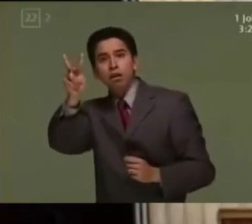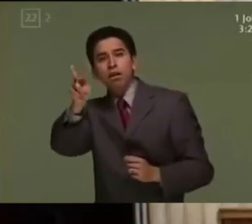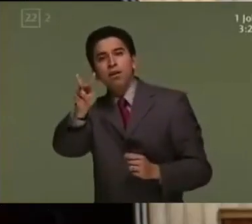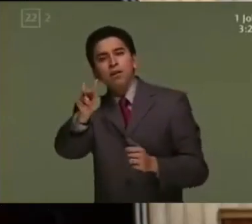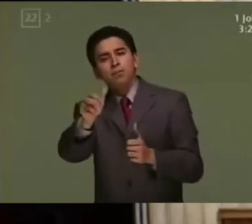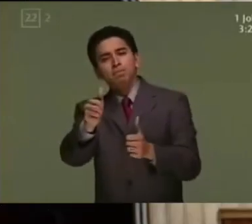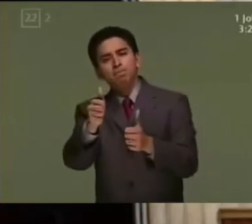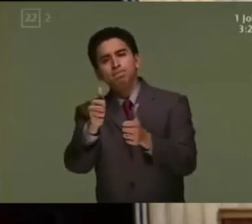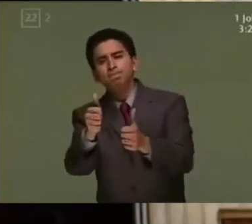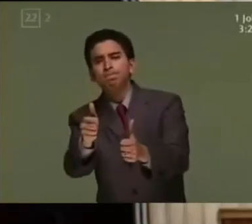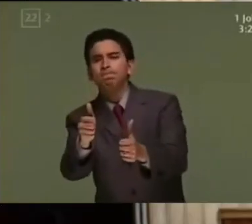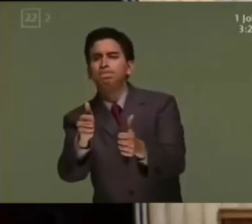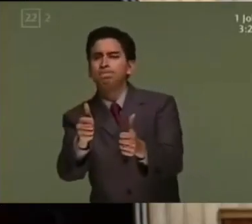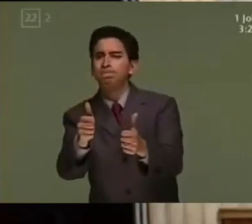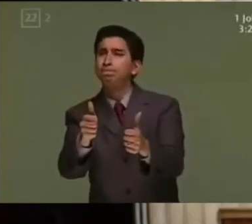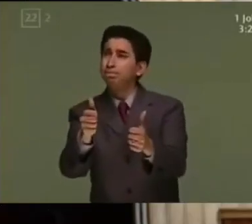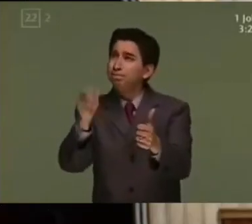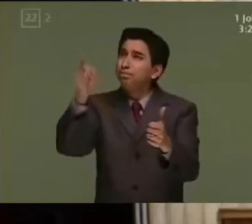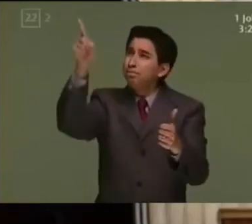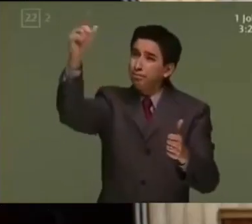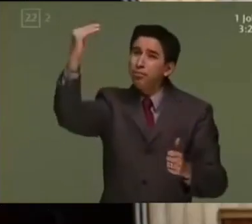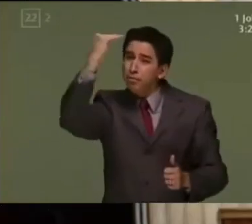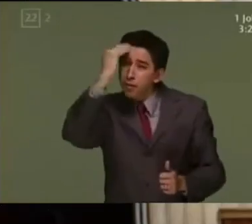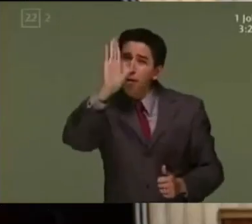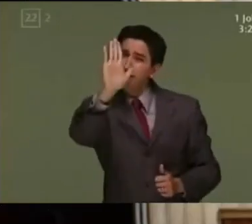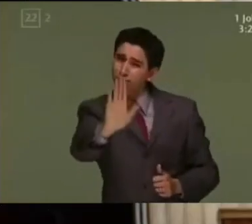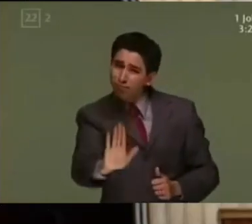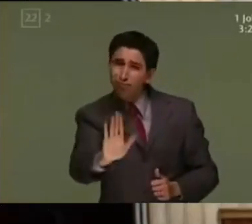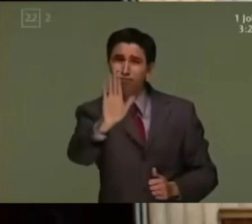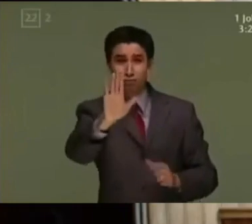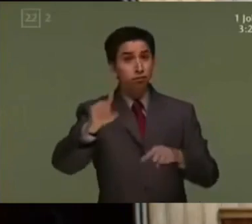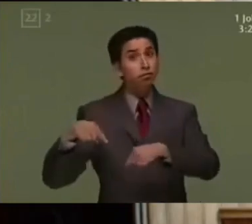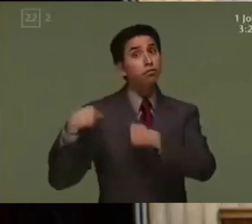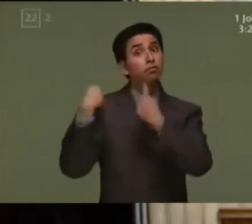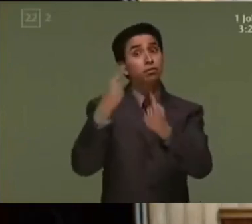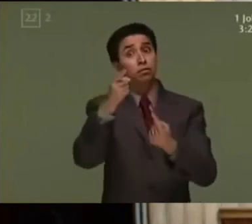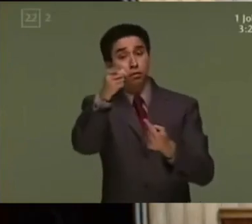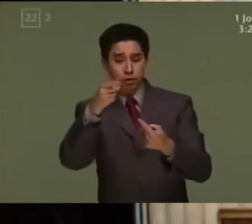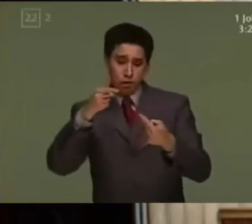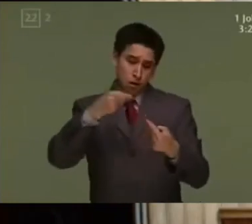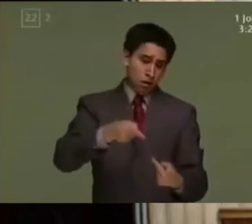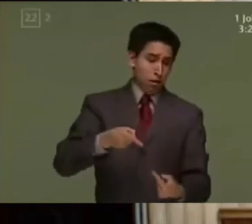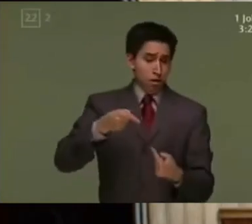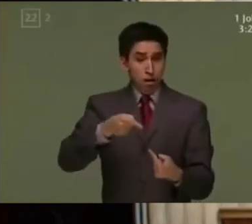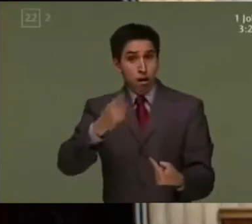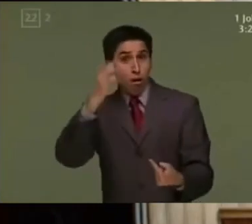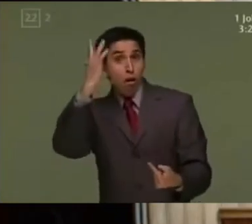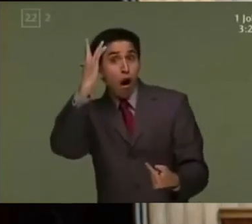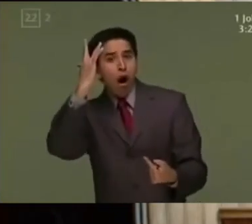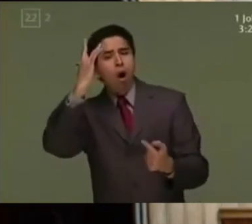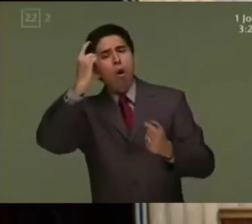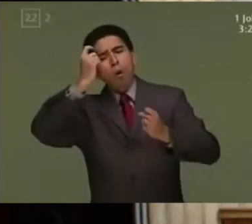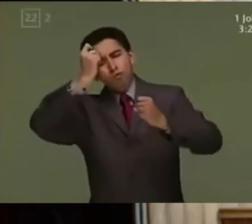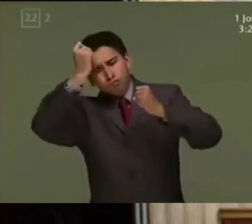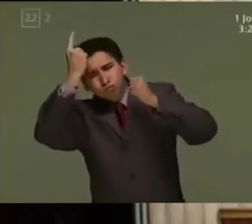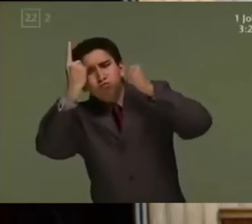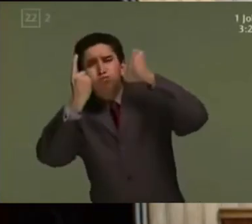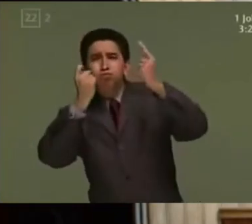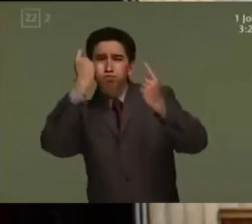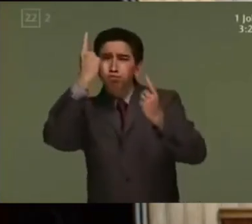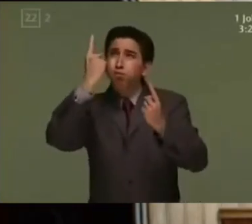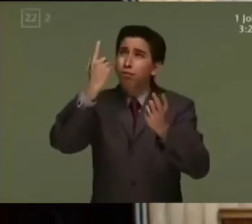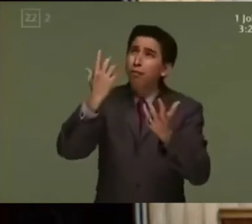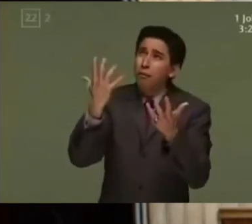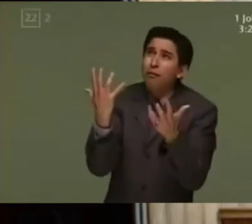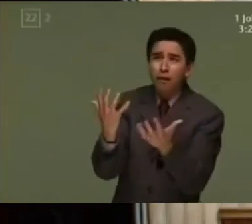Because they weren't wrong about Jesus' presence in 1914. That's when Jesus took over in heaven. But this bozo the clown